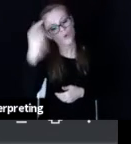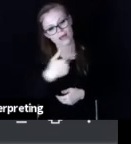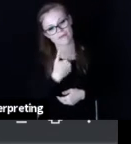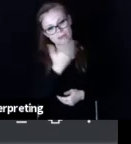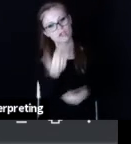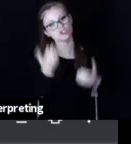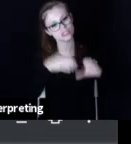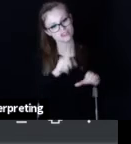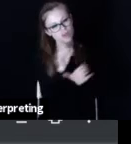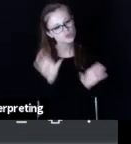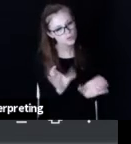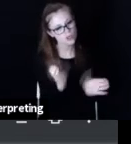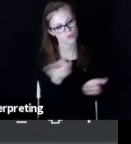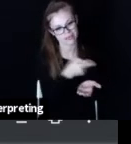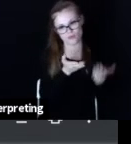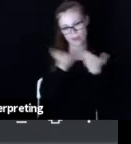recommend.